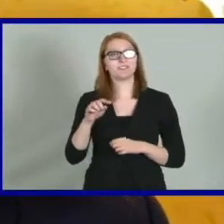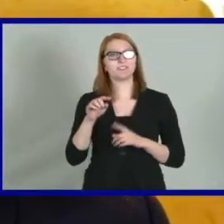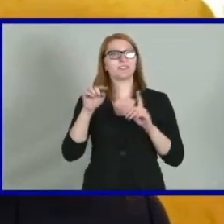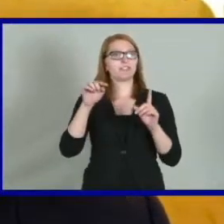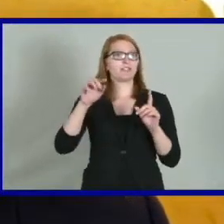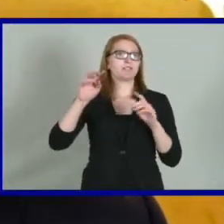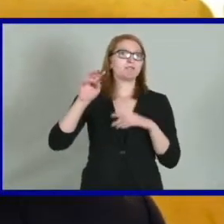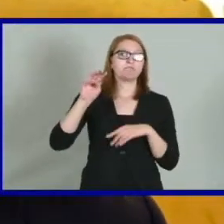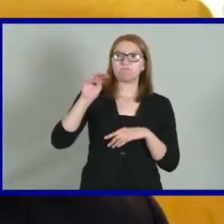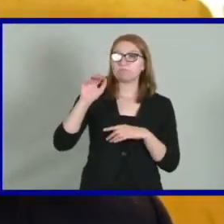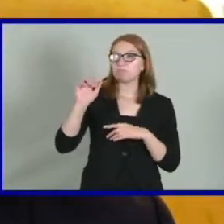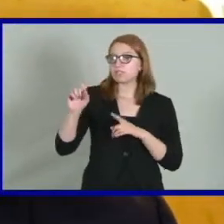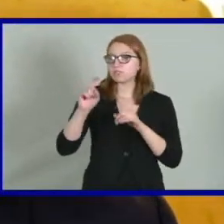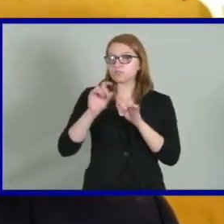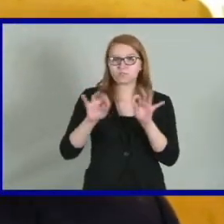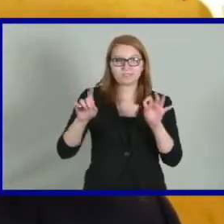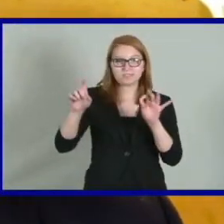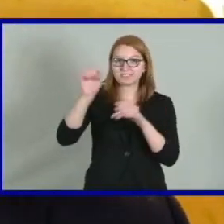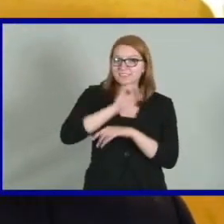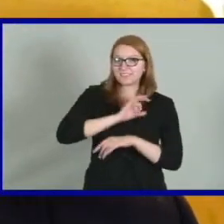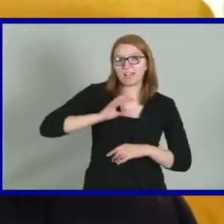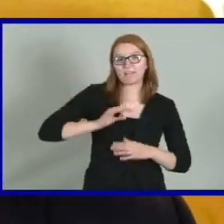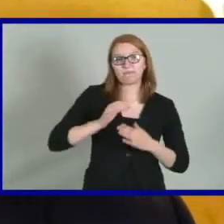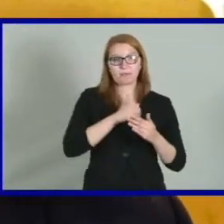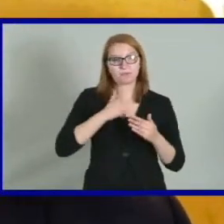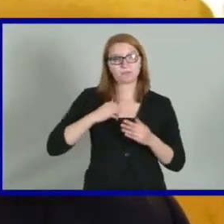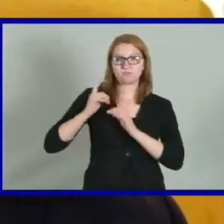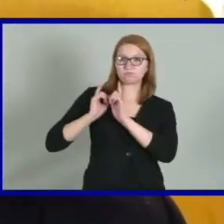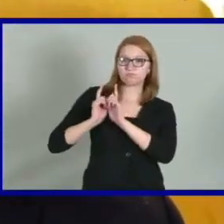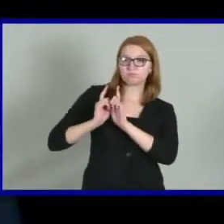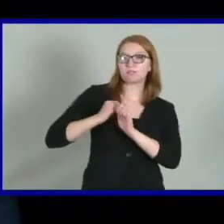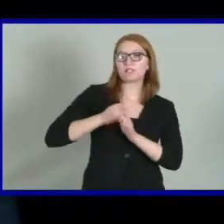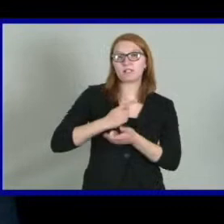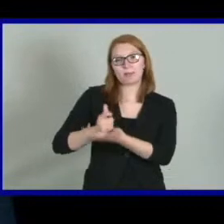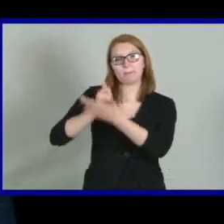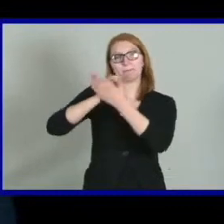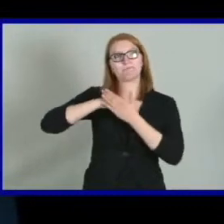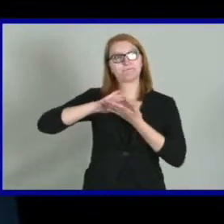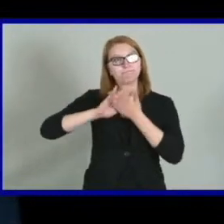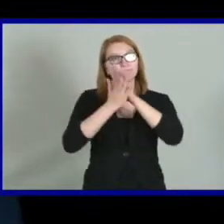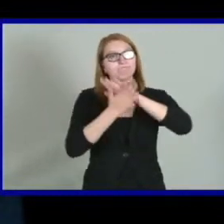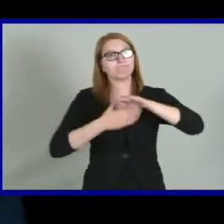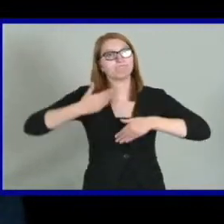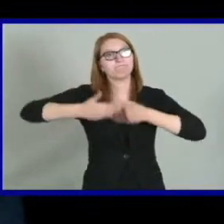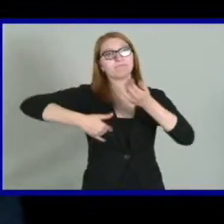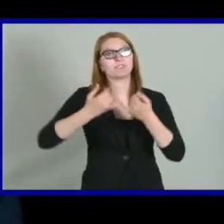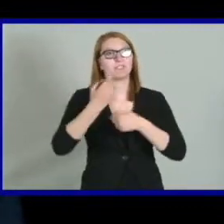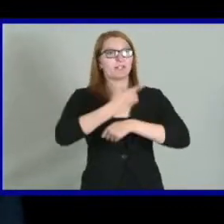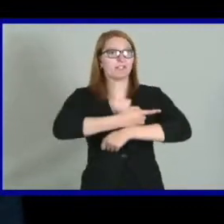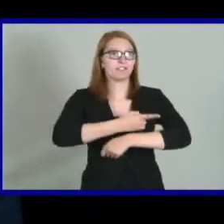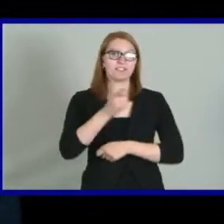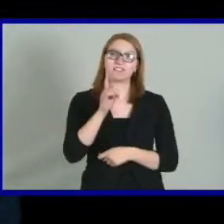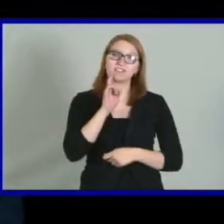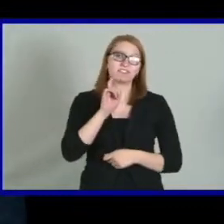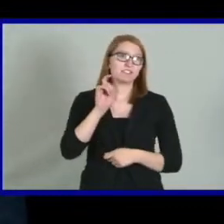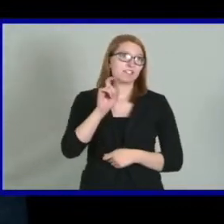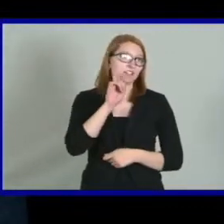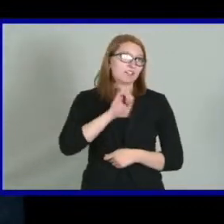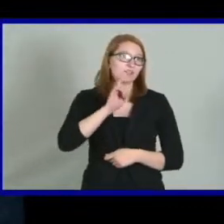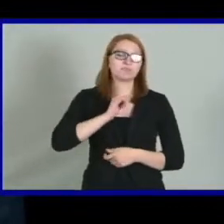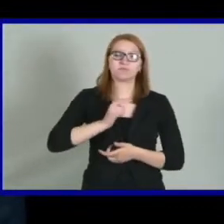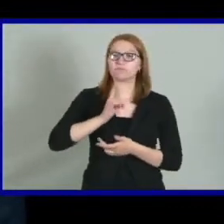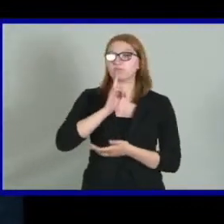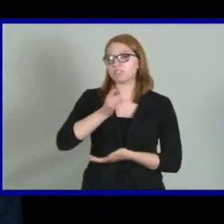staff members truly led the path for me to become who I am today. Akron has really fostered my growth as a student and